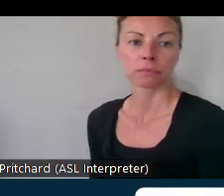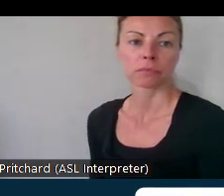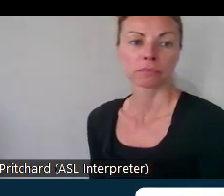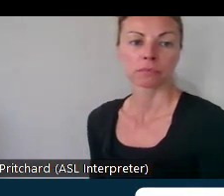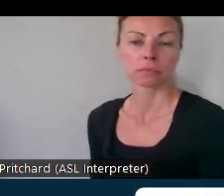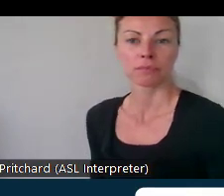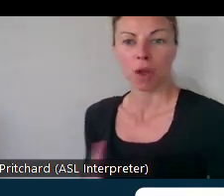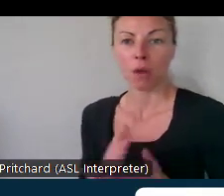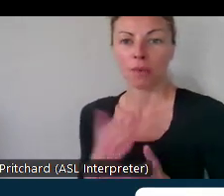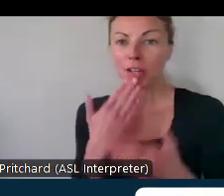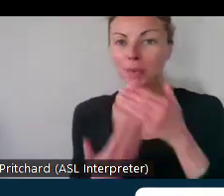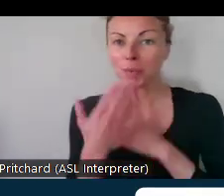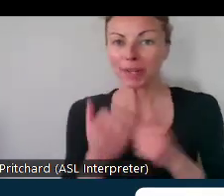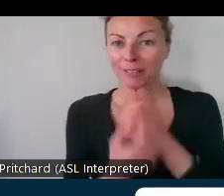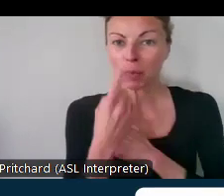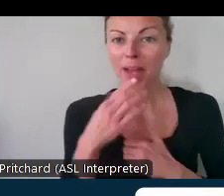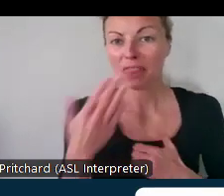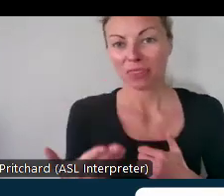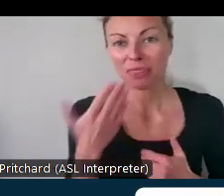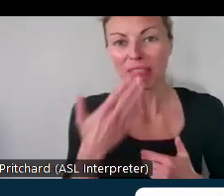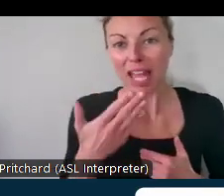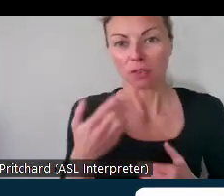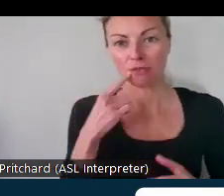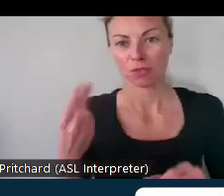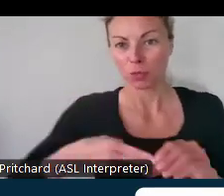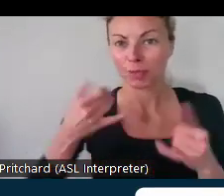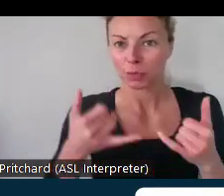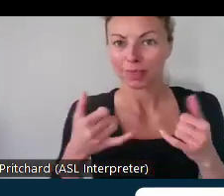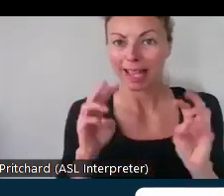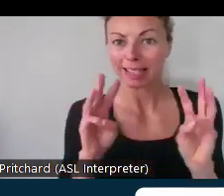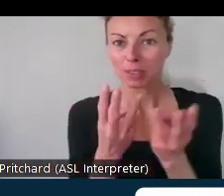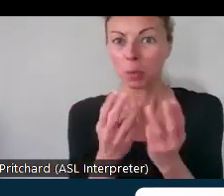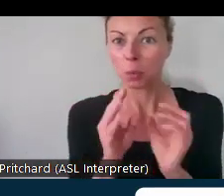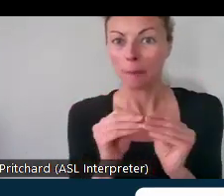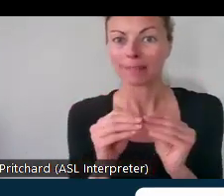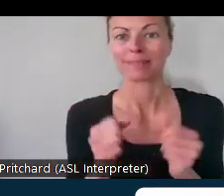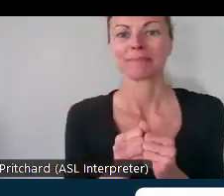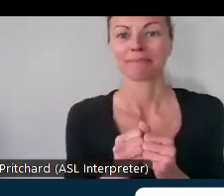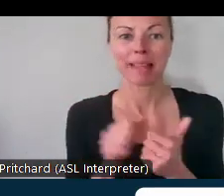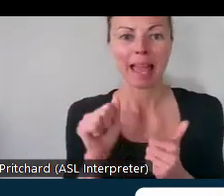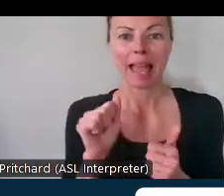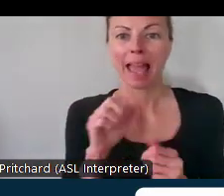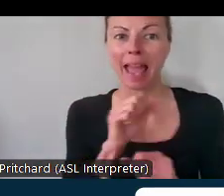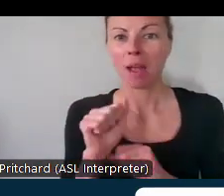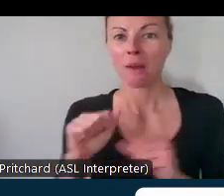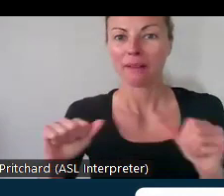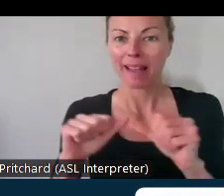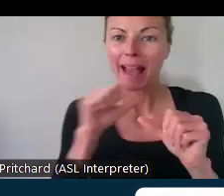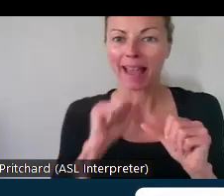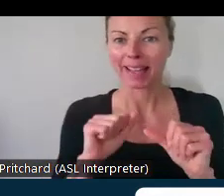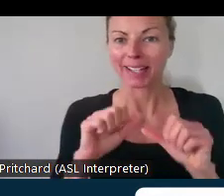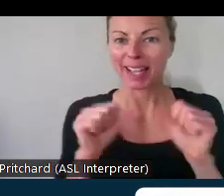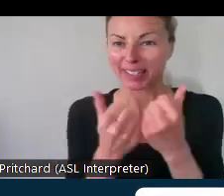All right. Good morning, everyone. Thank you for joining today's webinar. Our webinar today is Area Agencies on Aging, the Cornerstone